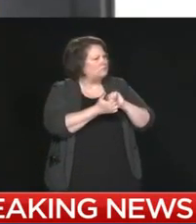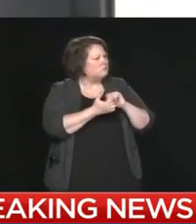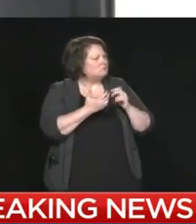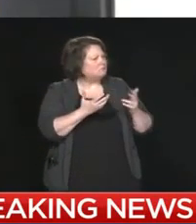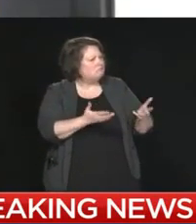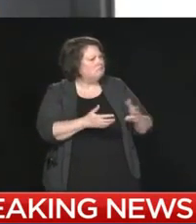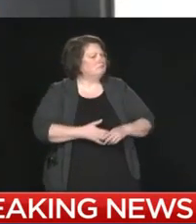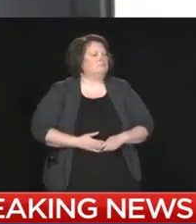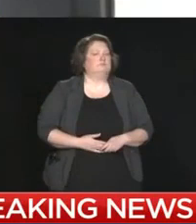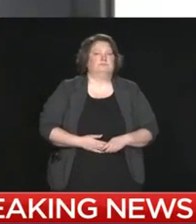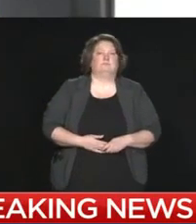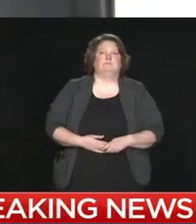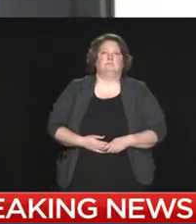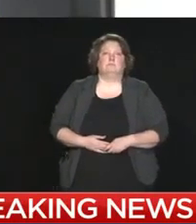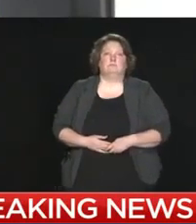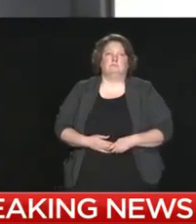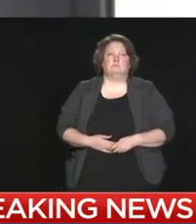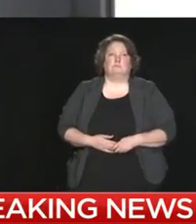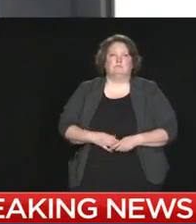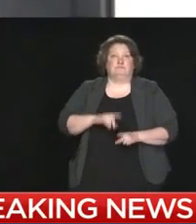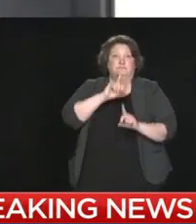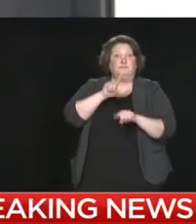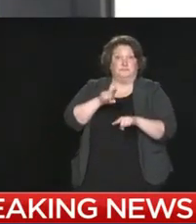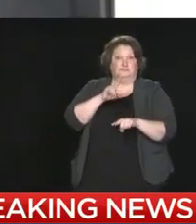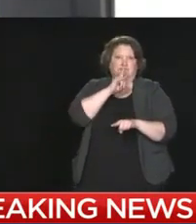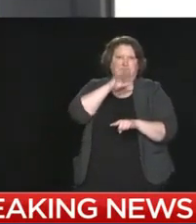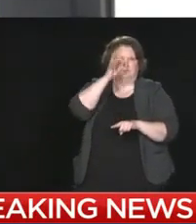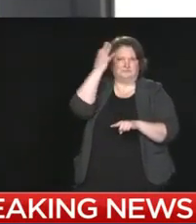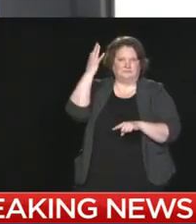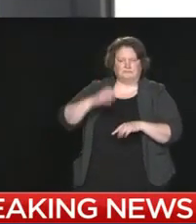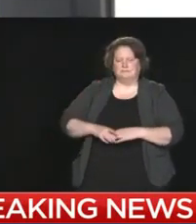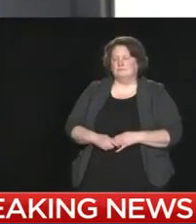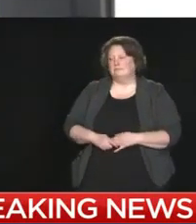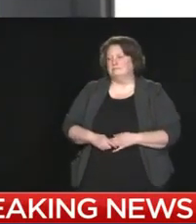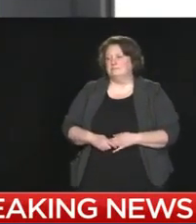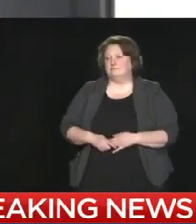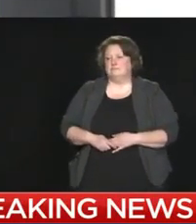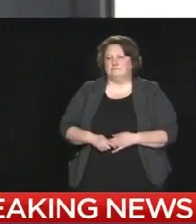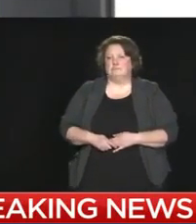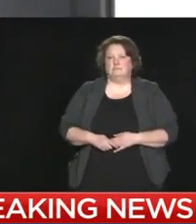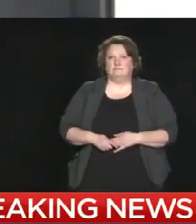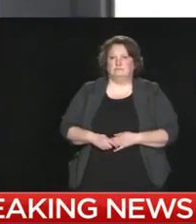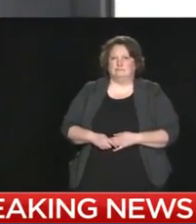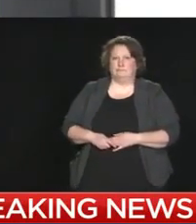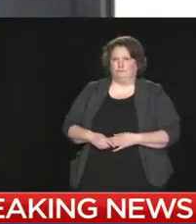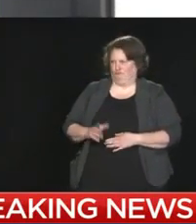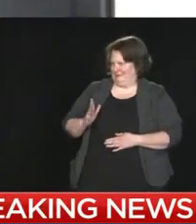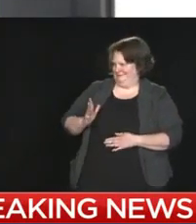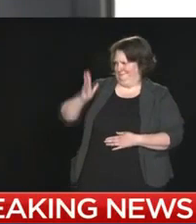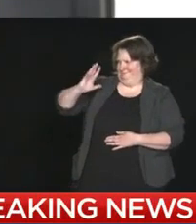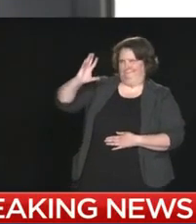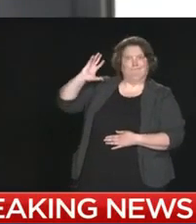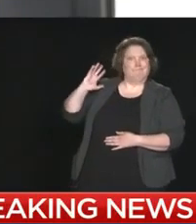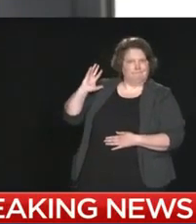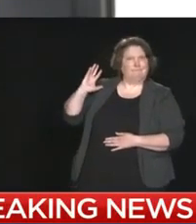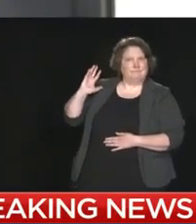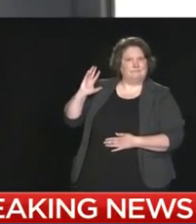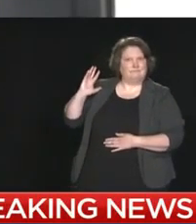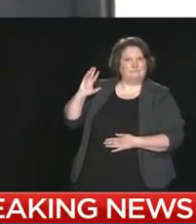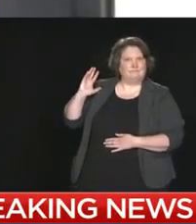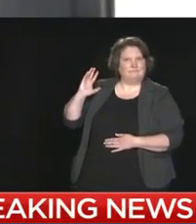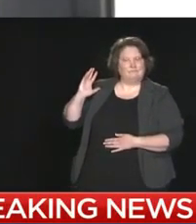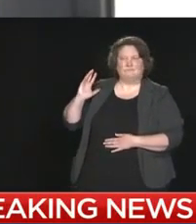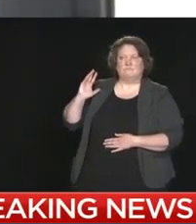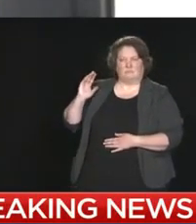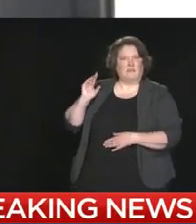So what's changed? Since the beginning, we have known that the CERB was created to help